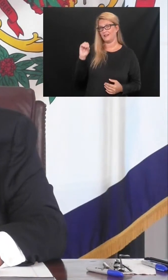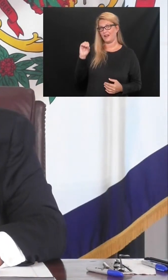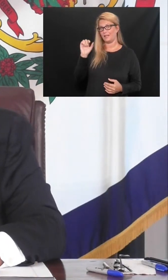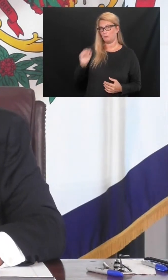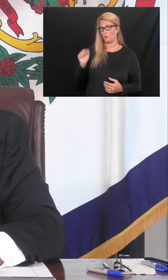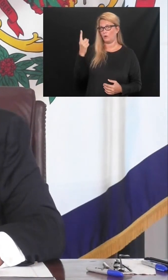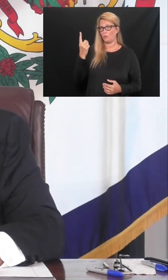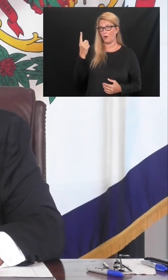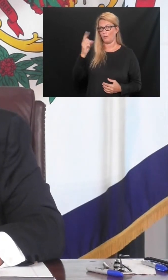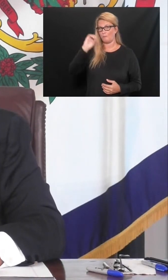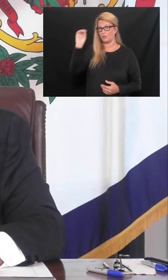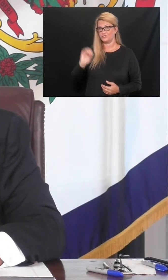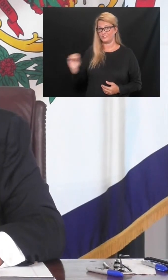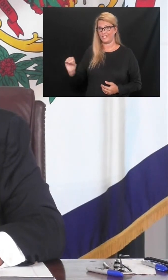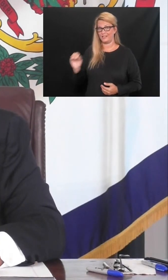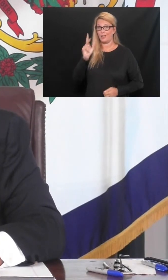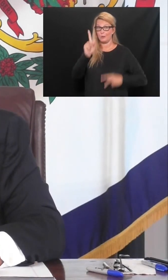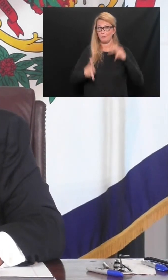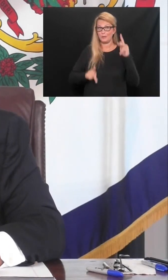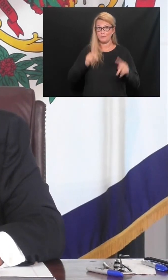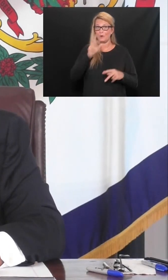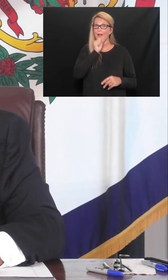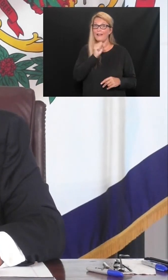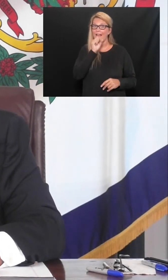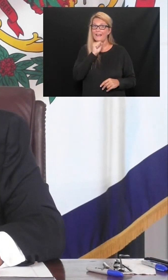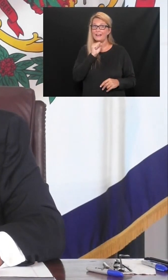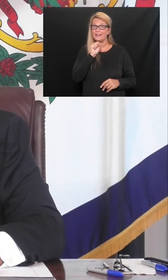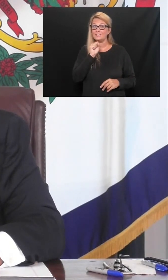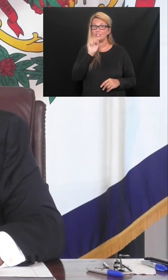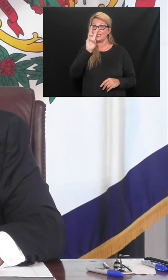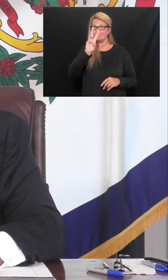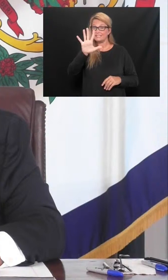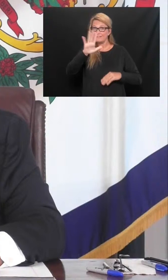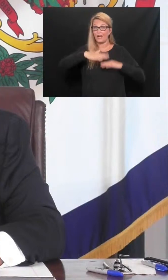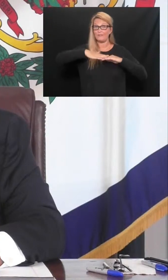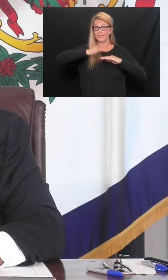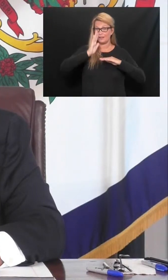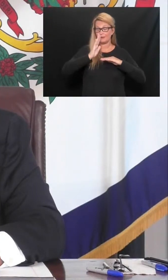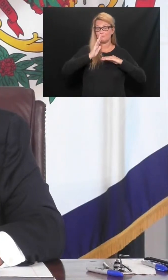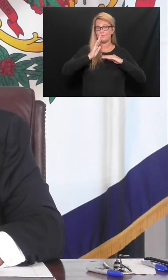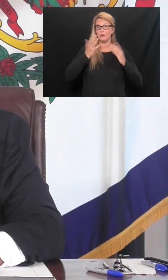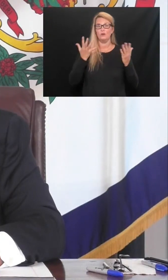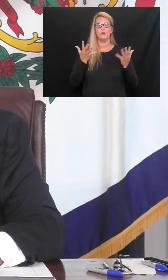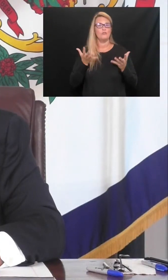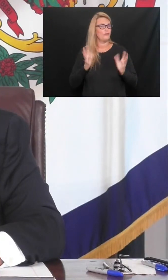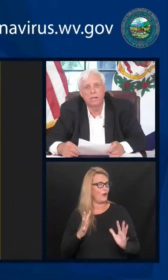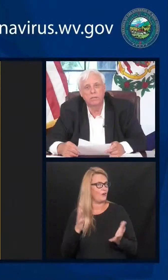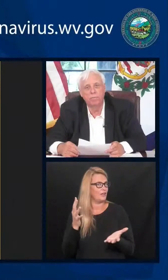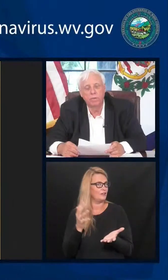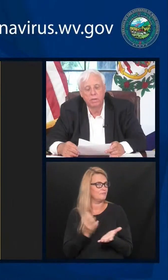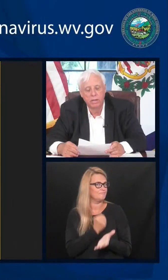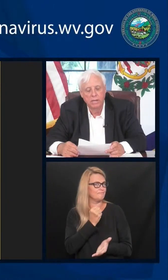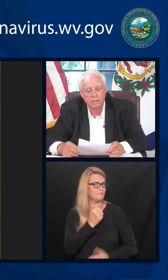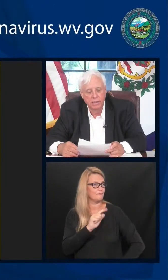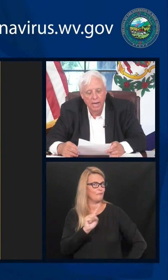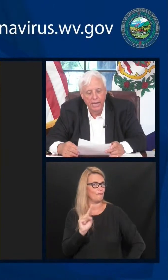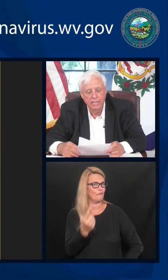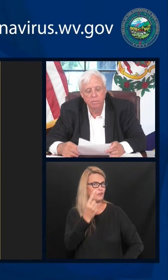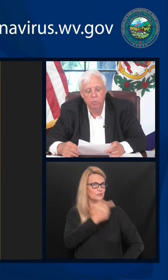90.1% of our folks in West Virginia that are older than 65 and older that have received their first shot.